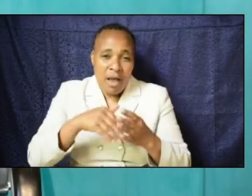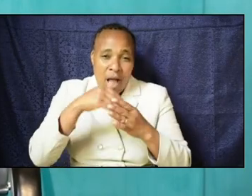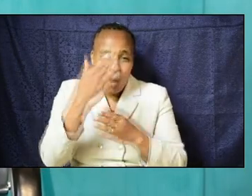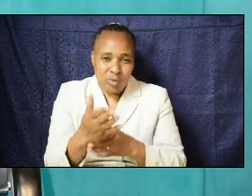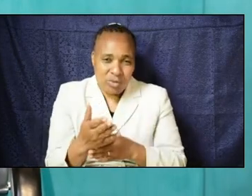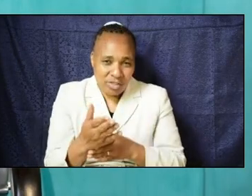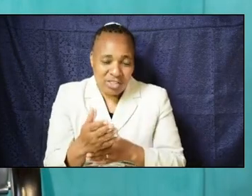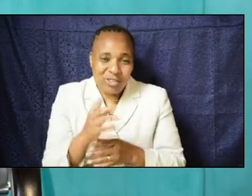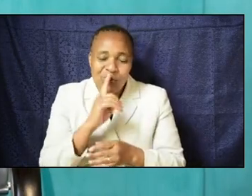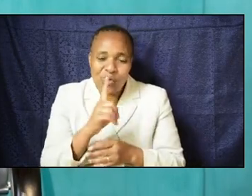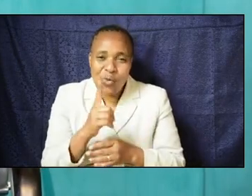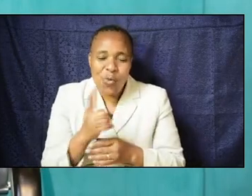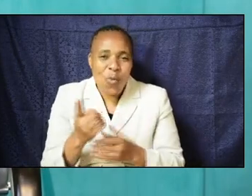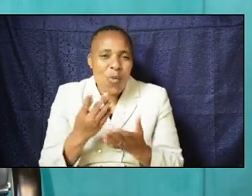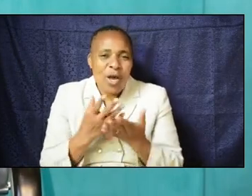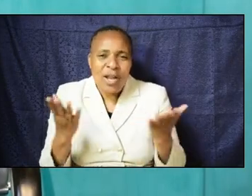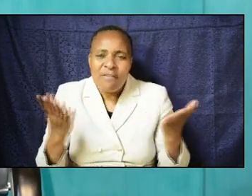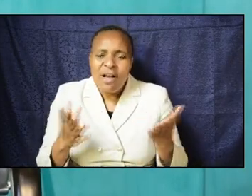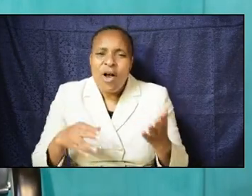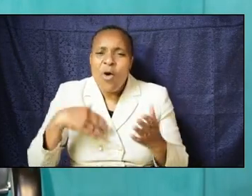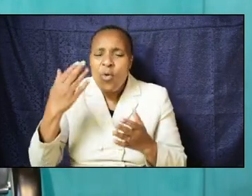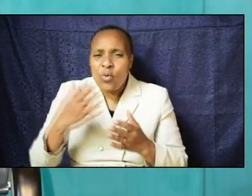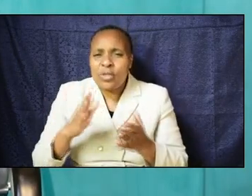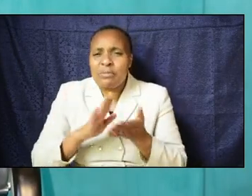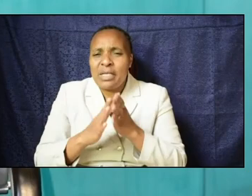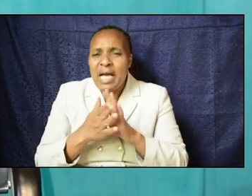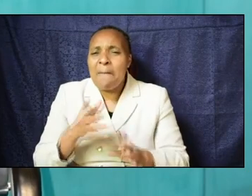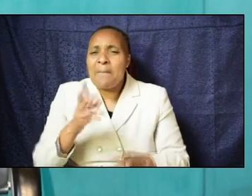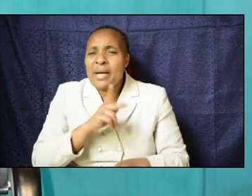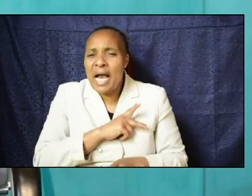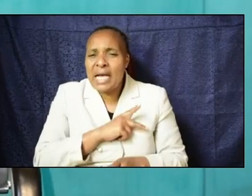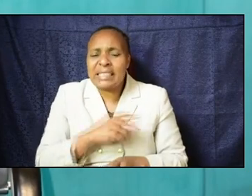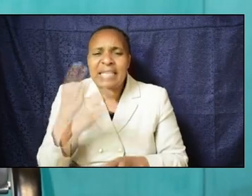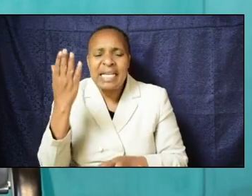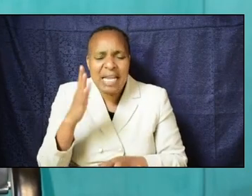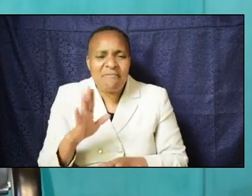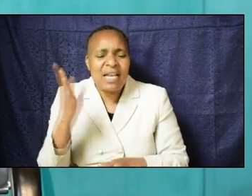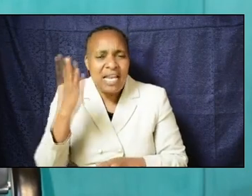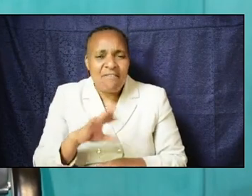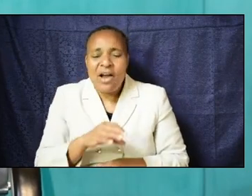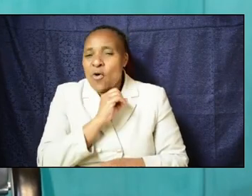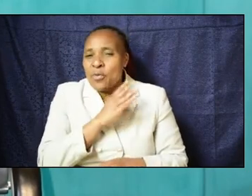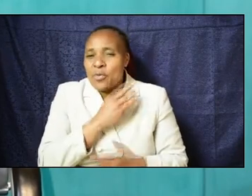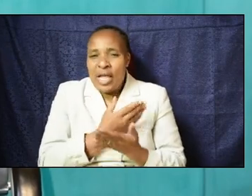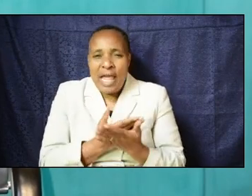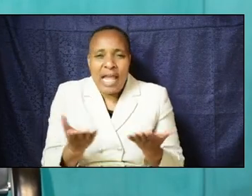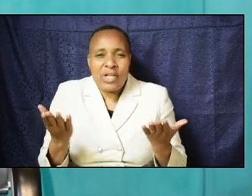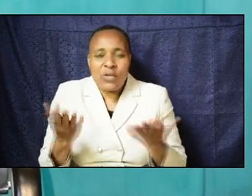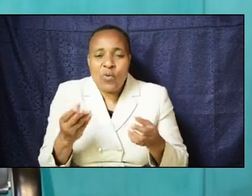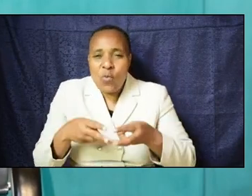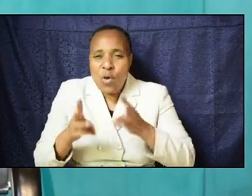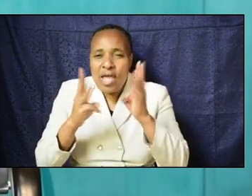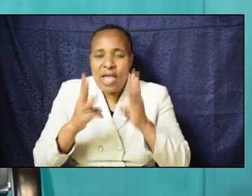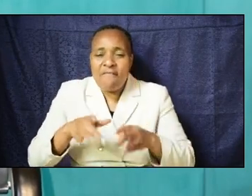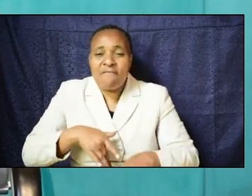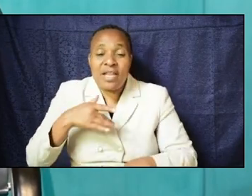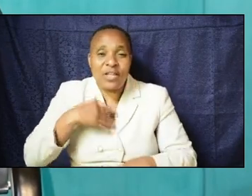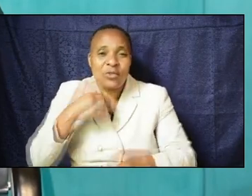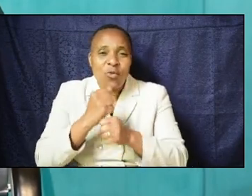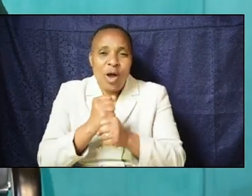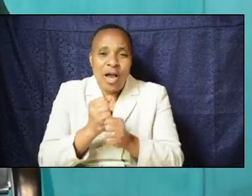So whoever you're with, always be kind and never grumble in any way, and be willing to work and